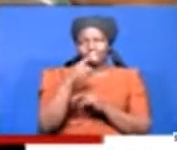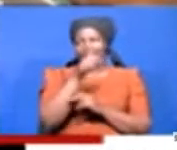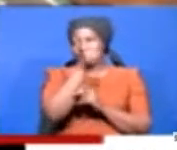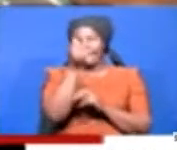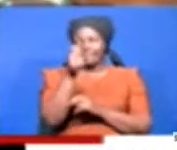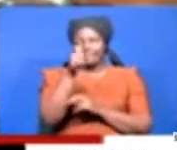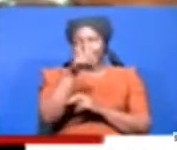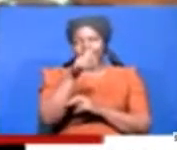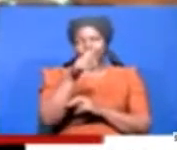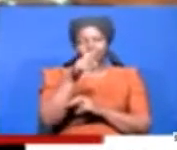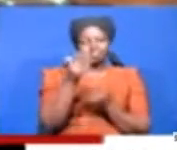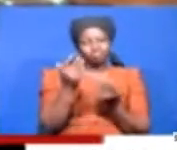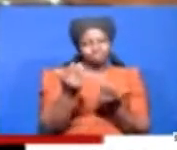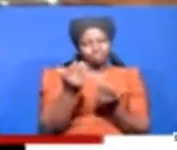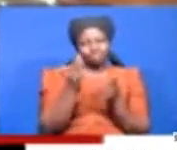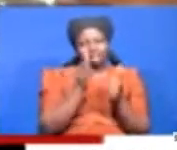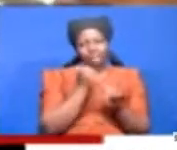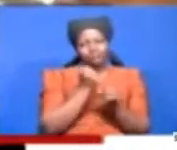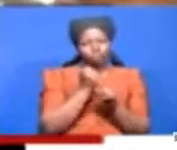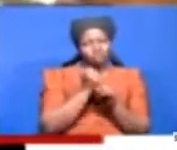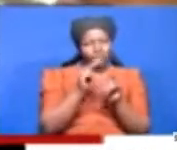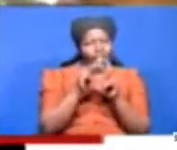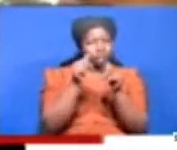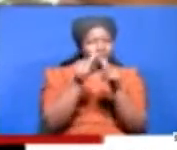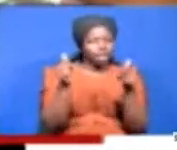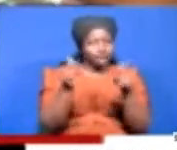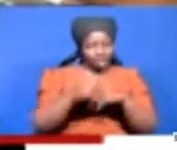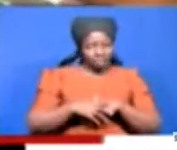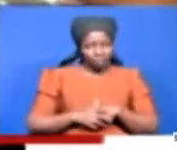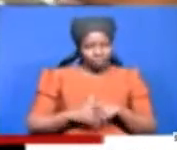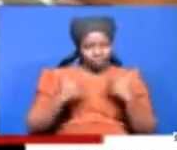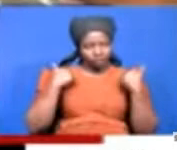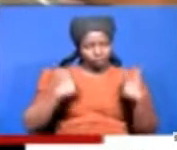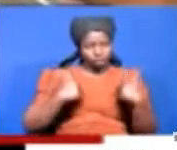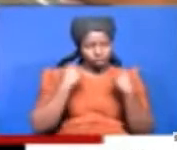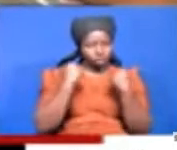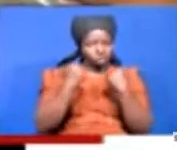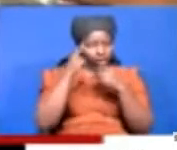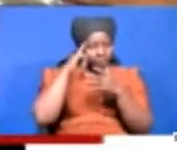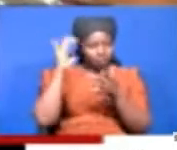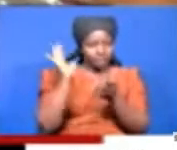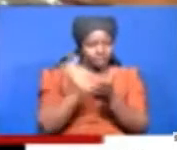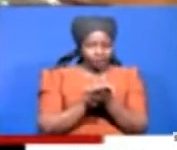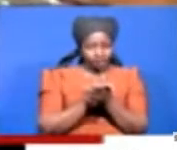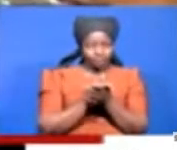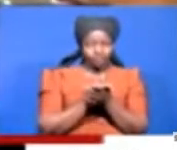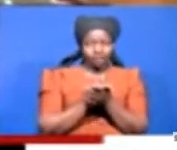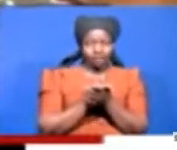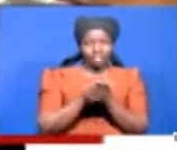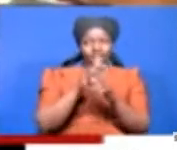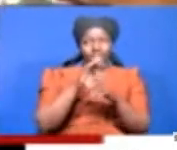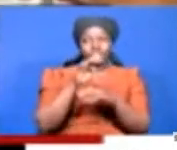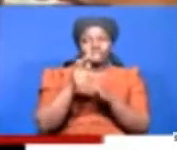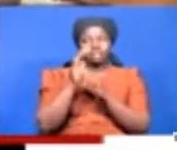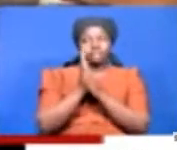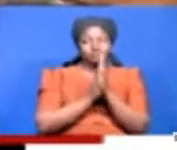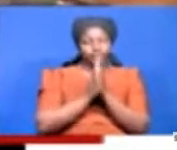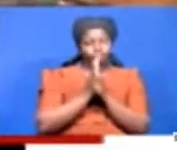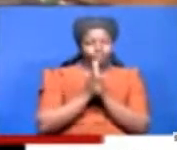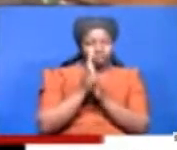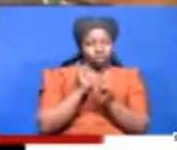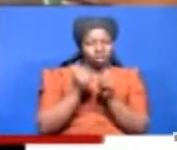The other flanks are doing reasonably well. I strongly believe that the momentum we have created will